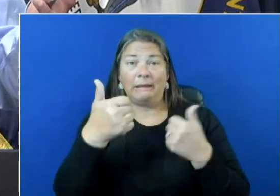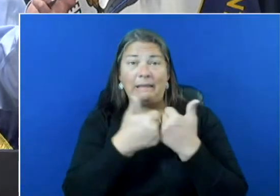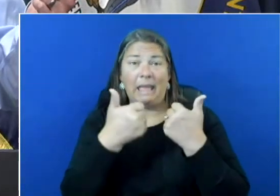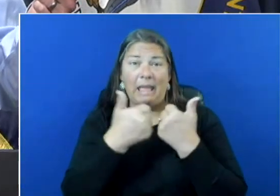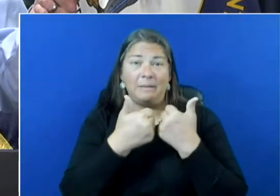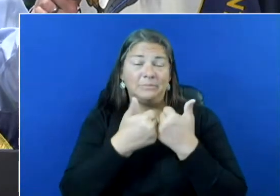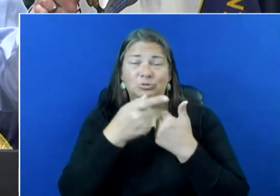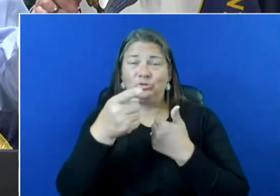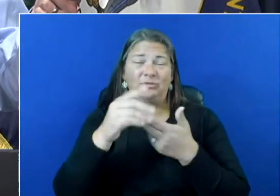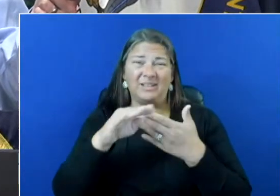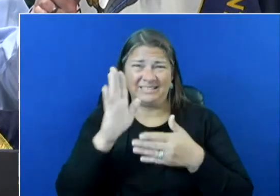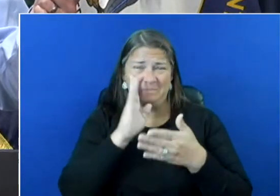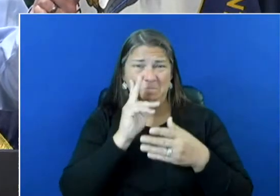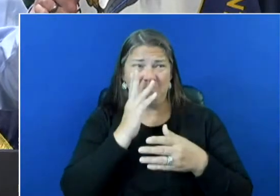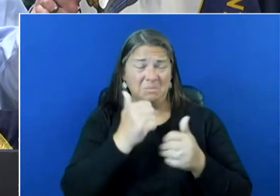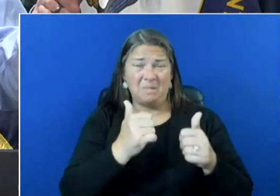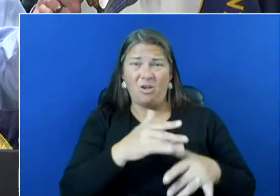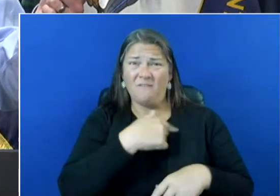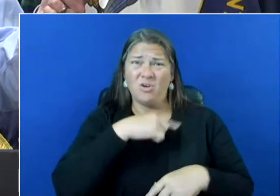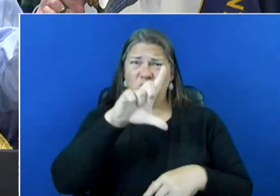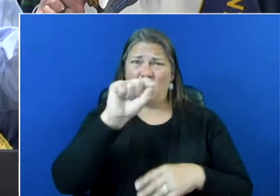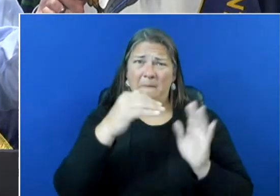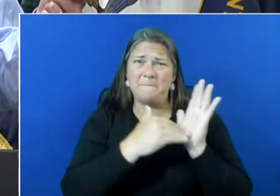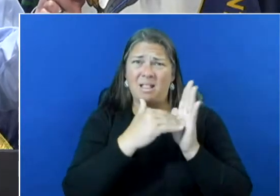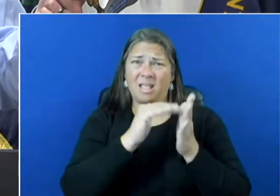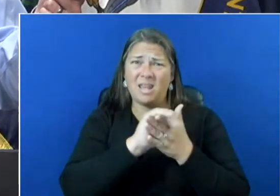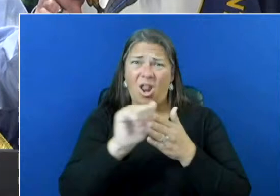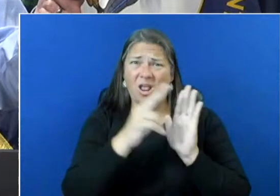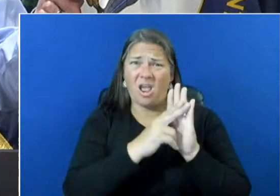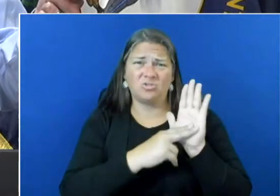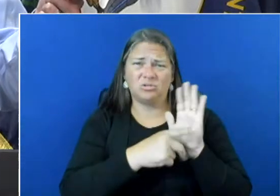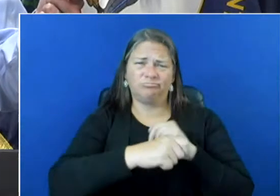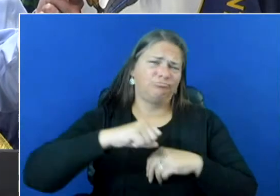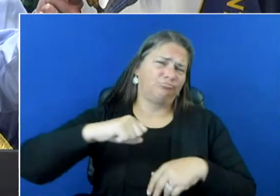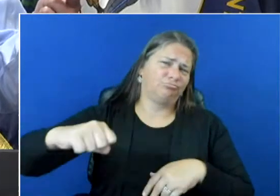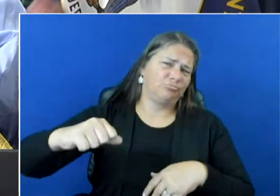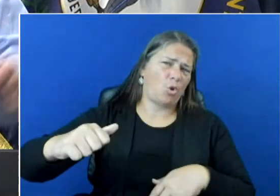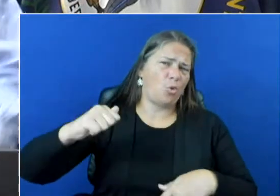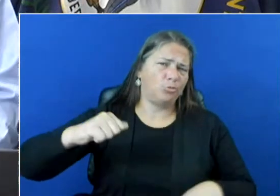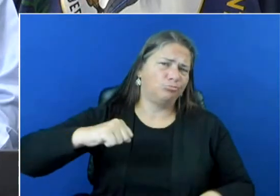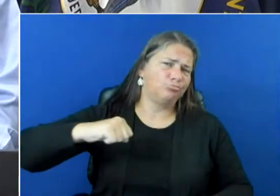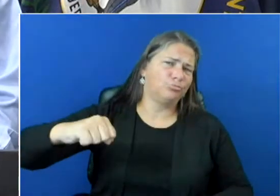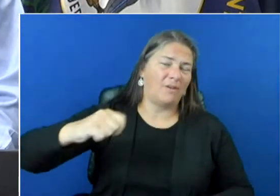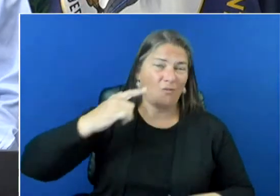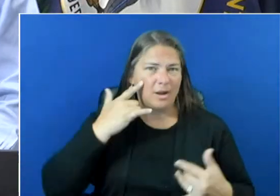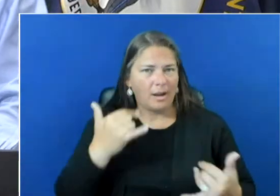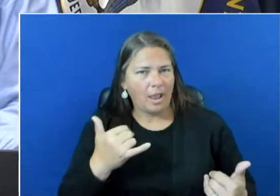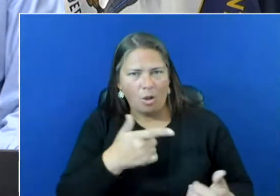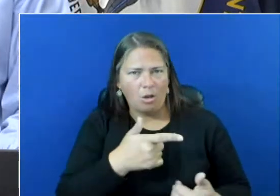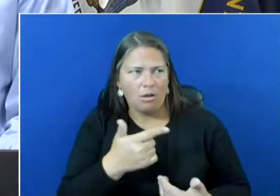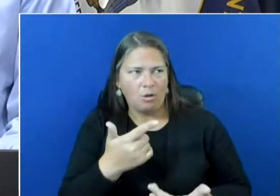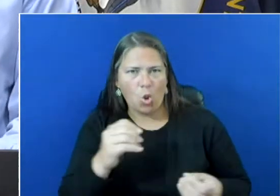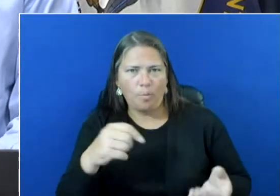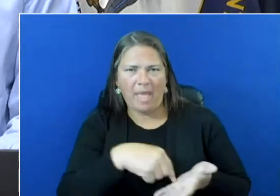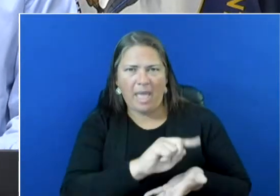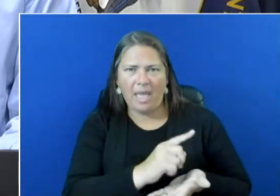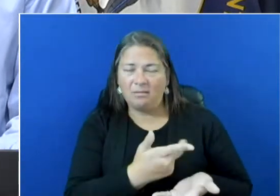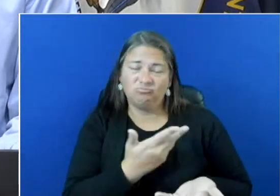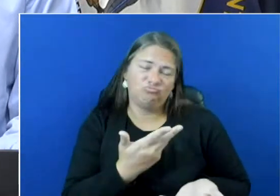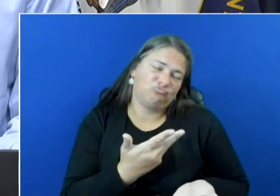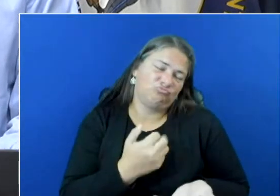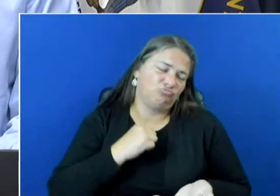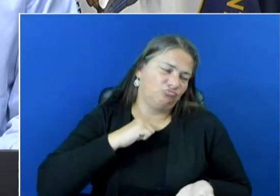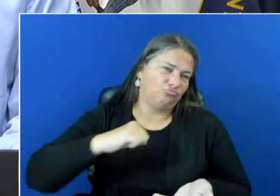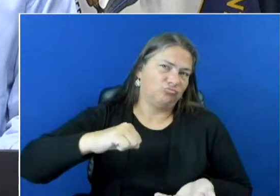million contracts that are holding out at least for the moment. But let me comment on that